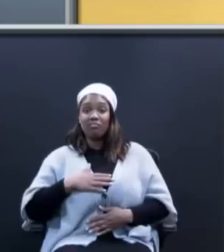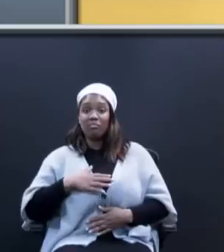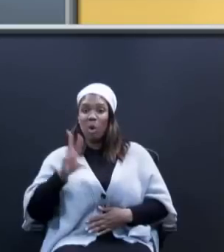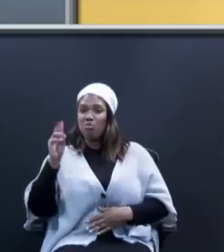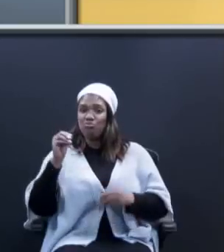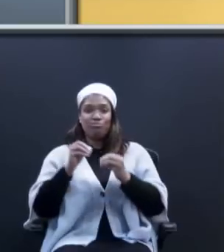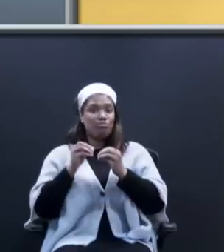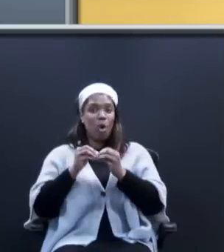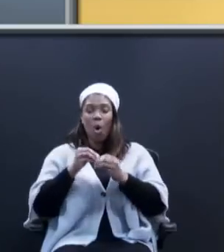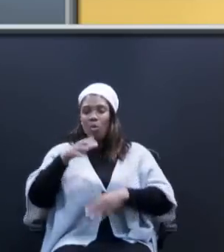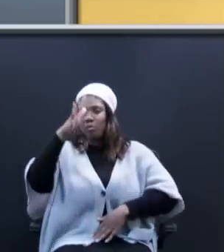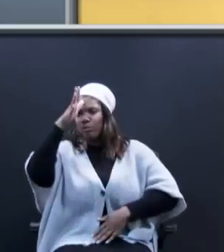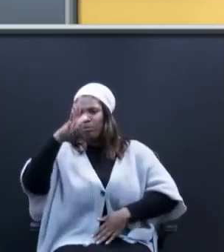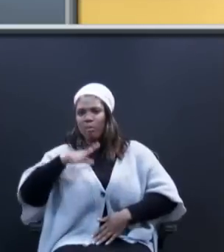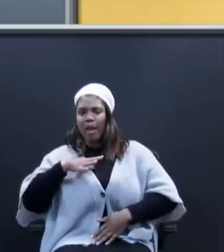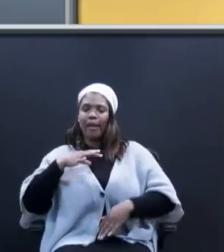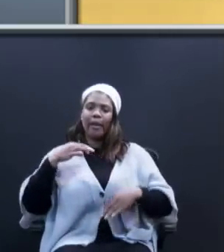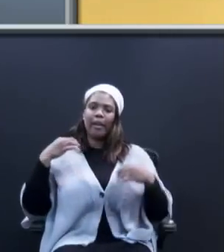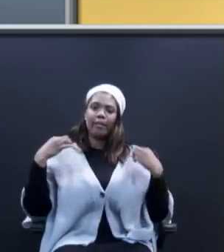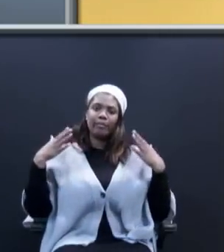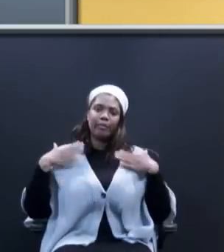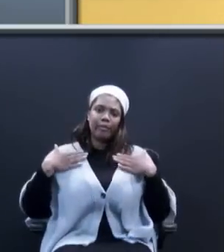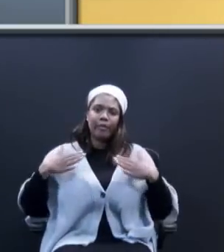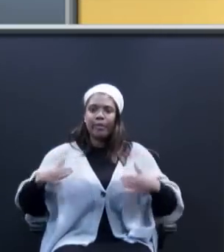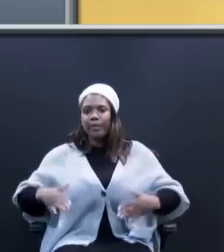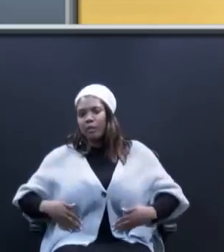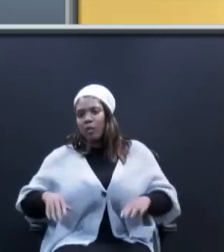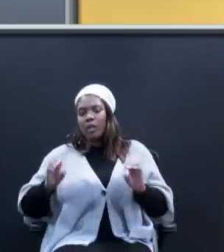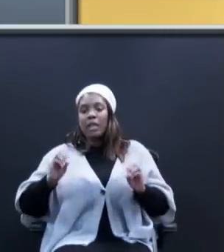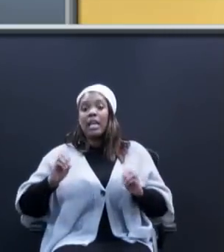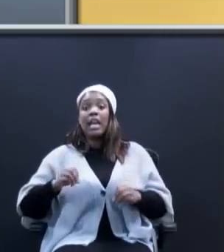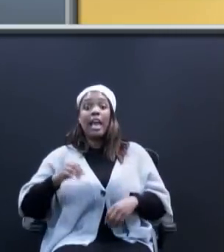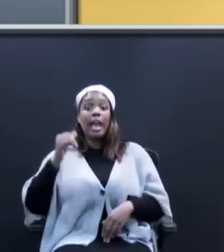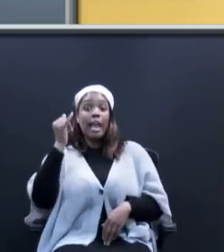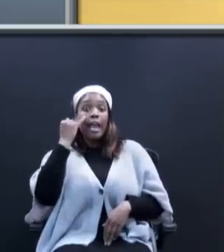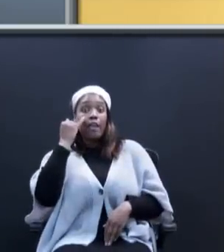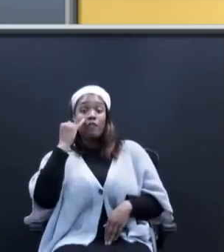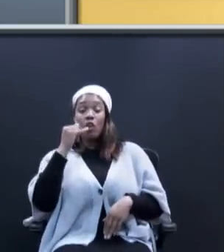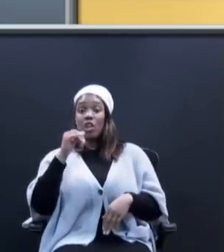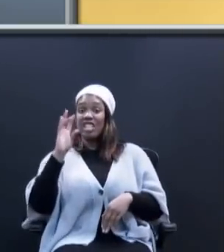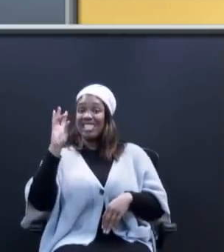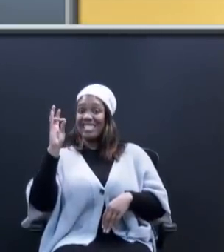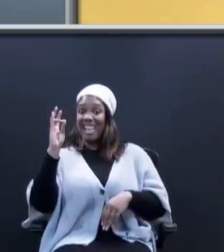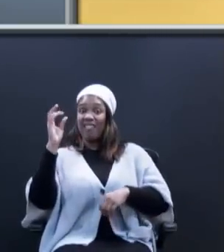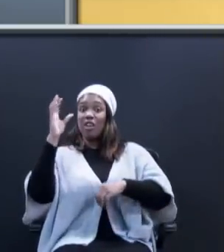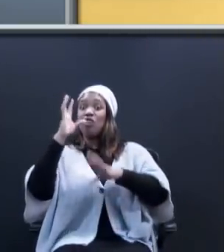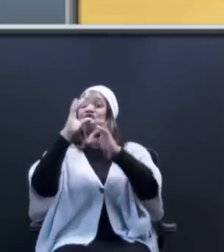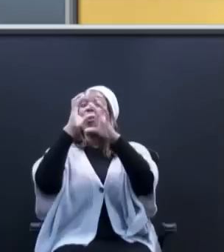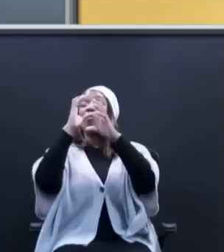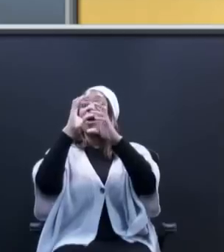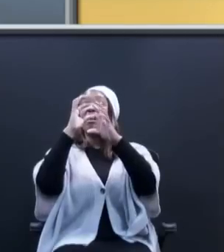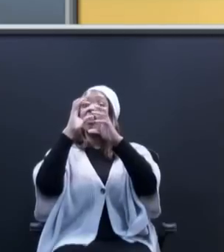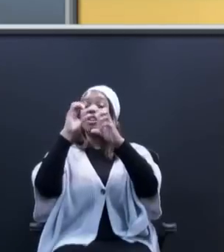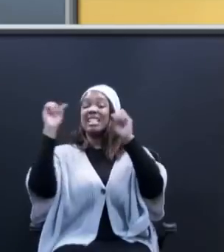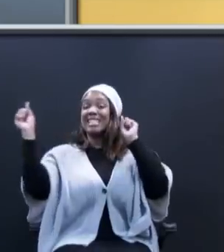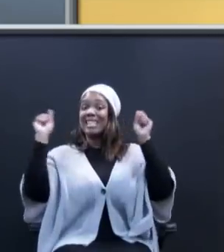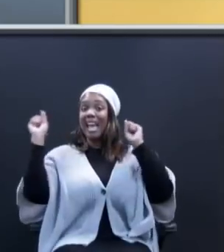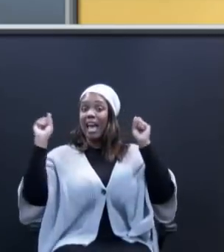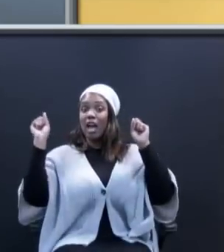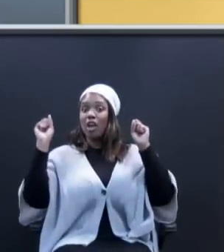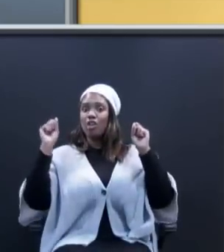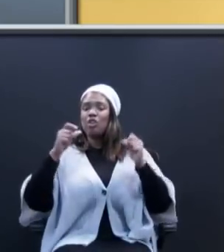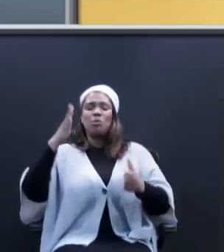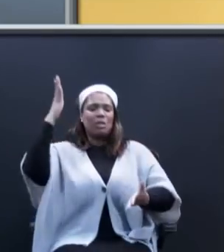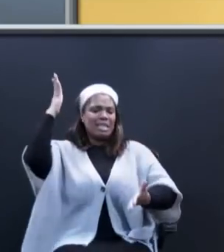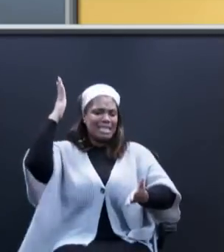have seven trumpets blow, and when that seven trumpet blow, if your mind is right and you have walked correctly with God, you're going to cease to be man and